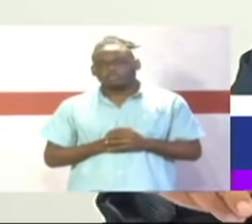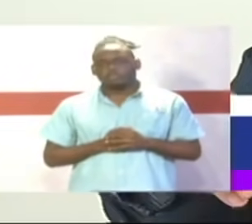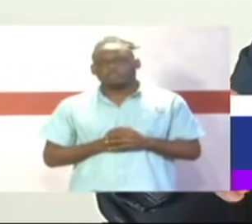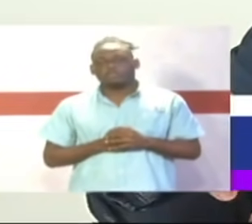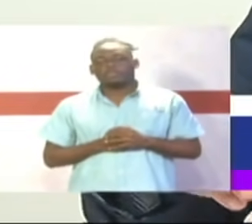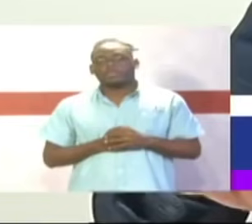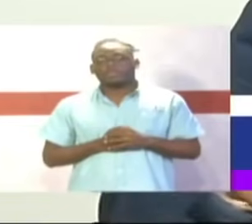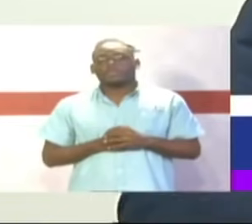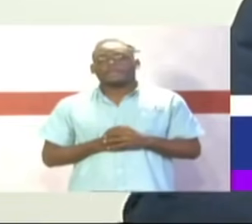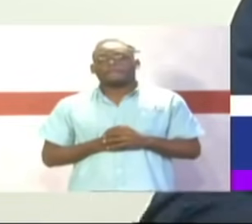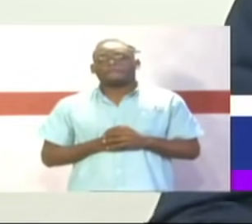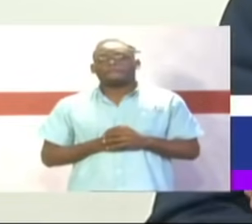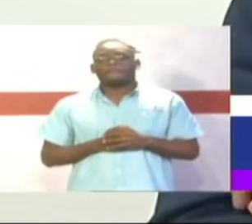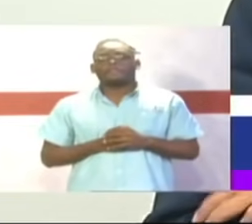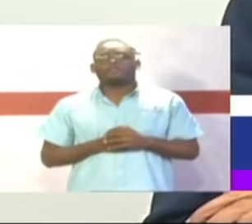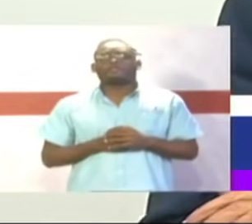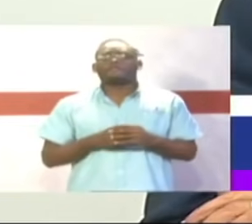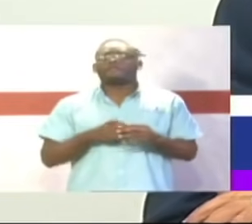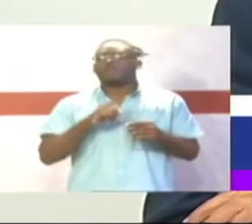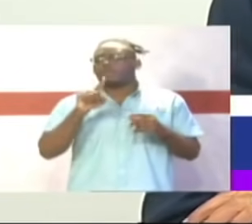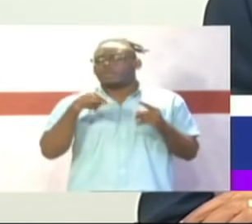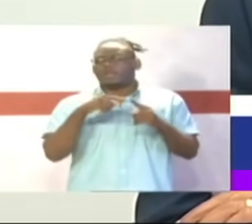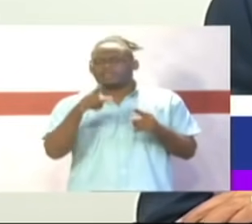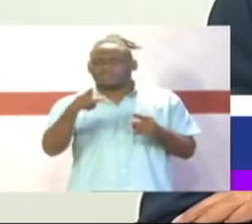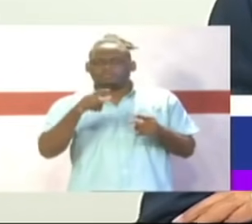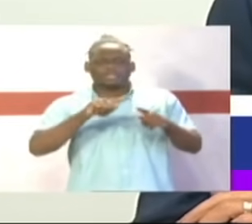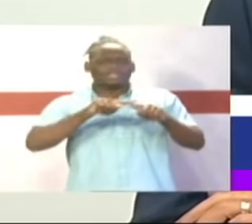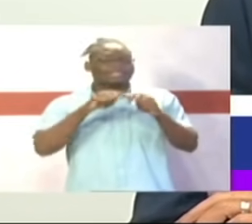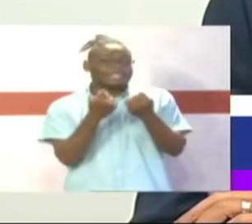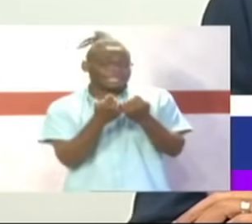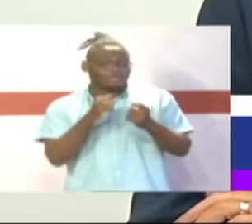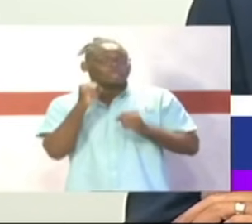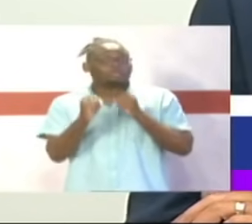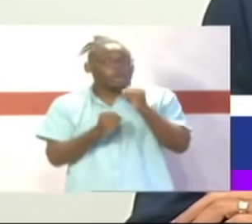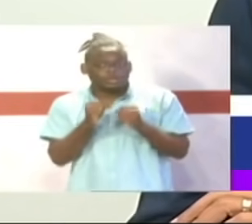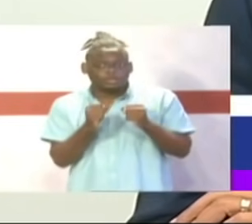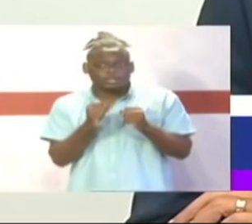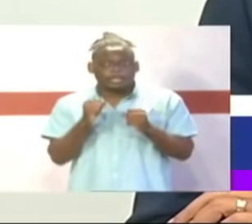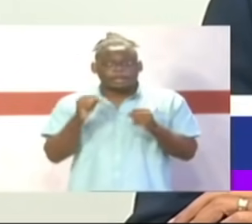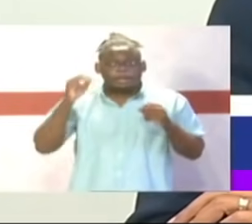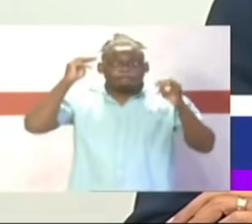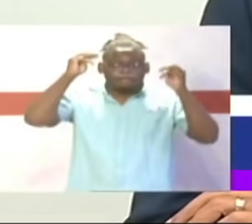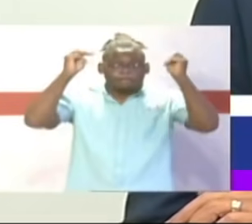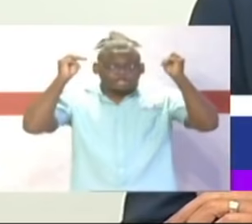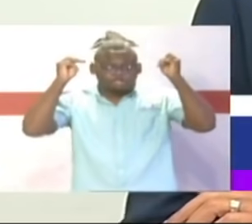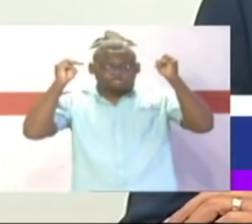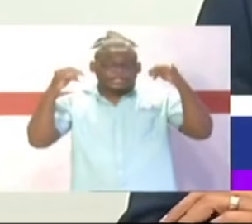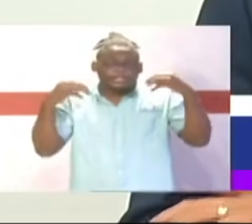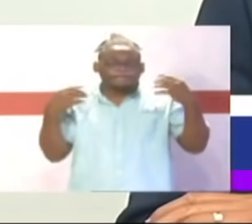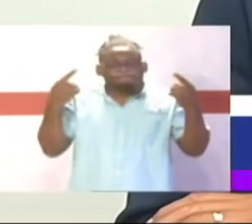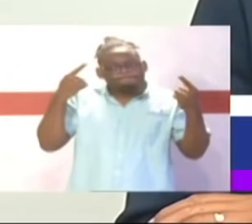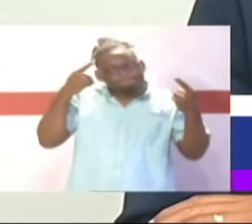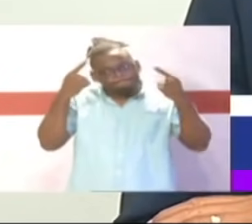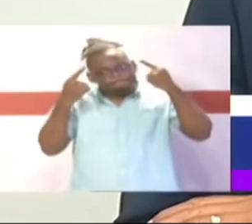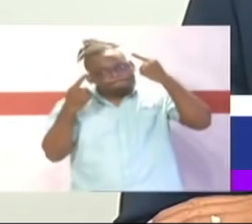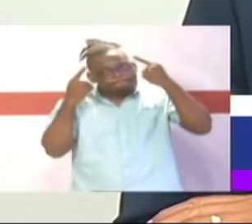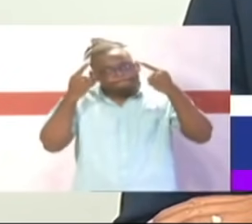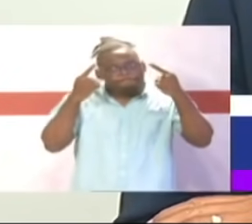pertaining to team sports, whether the ministry makes that decision. From the start of the pandemic,